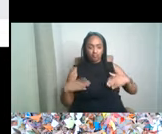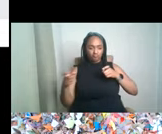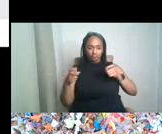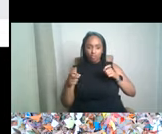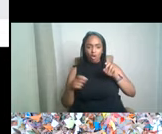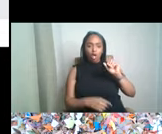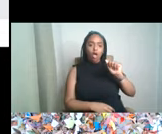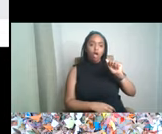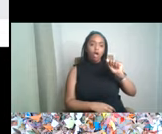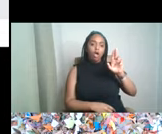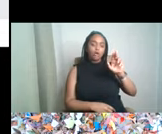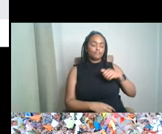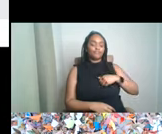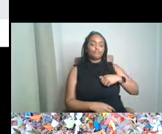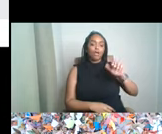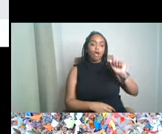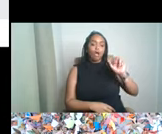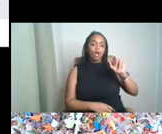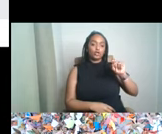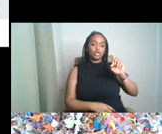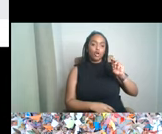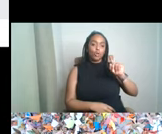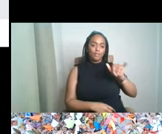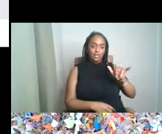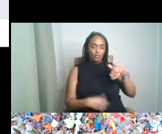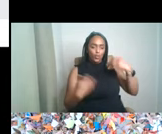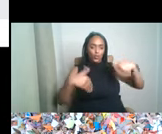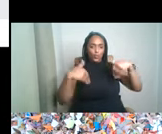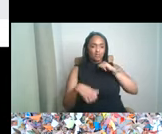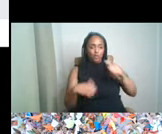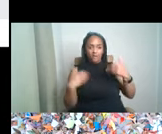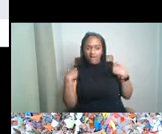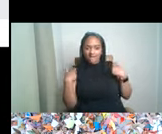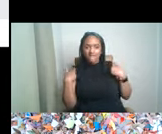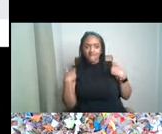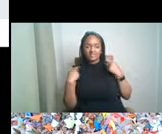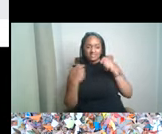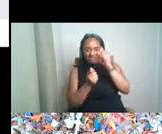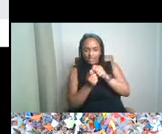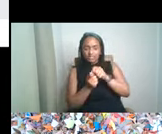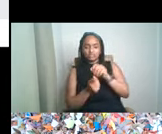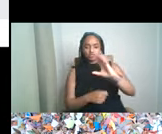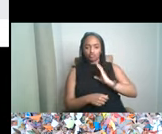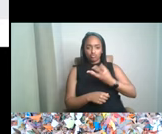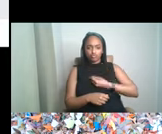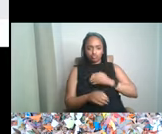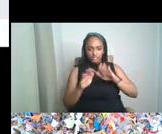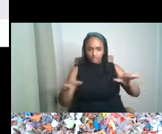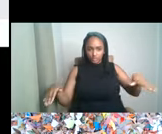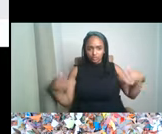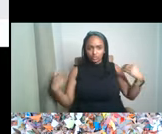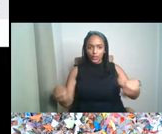that's just an issue in general with trans children especially. And I think